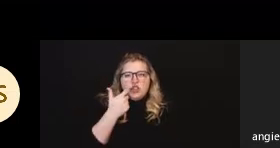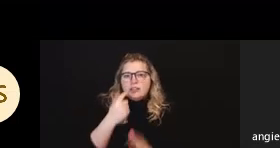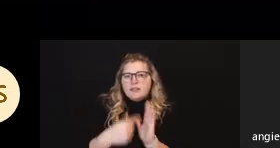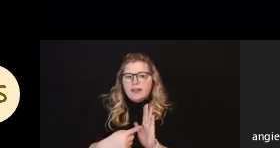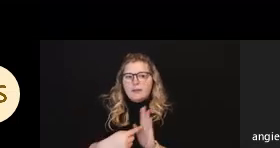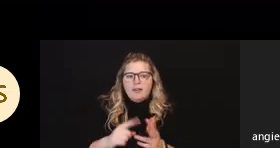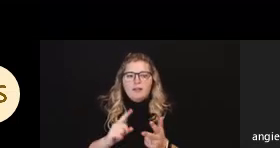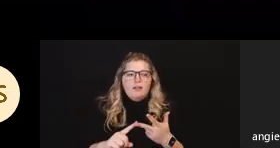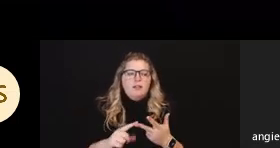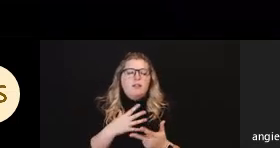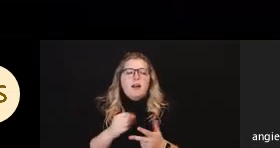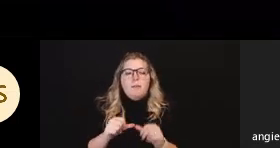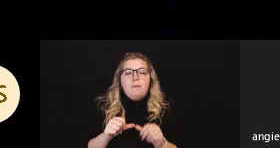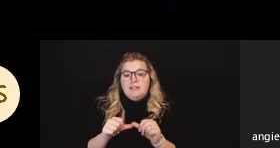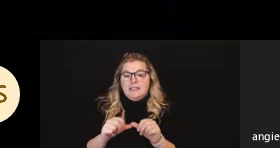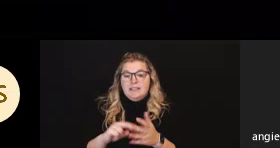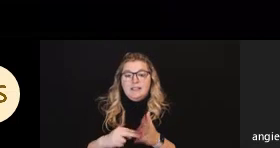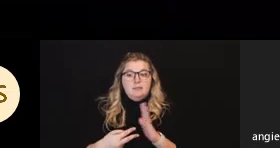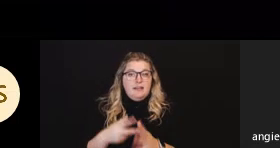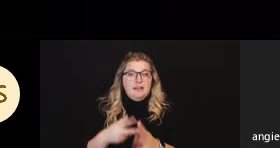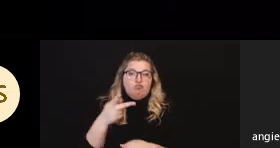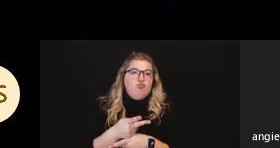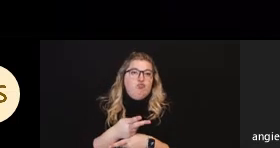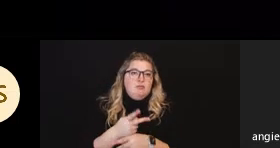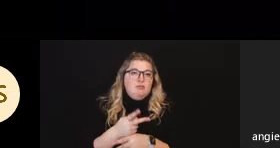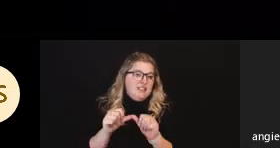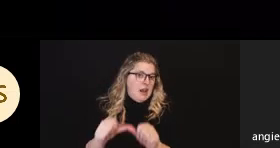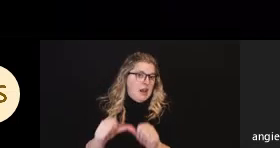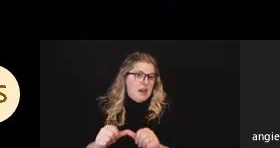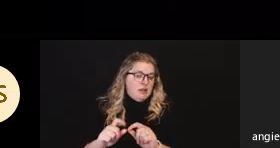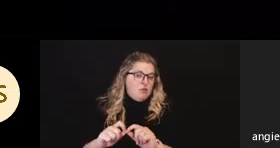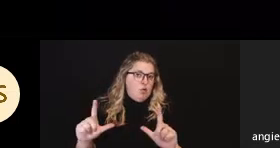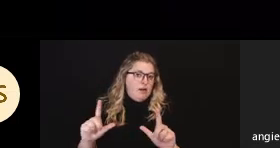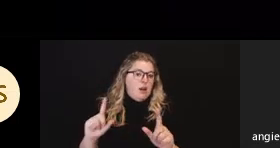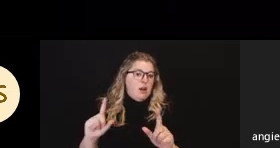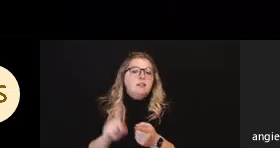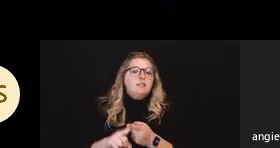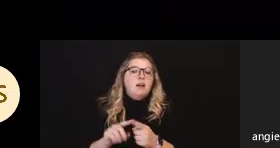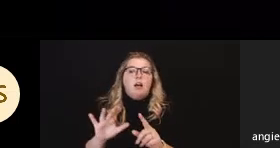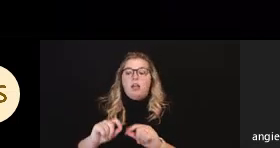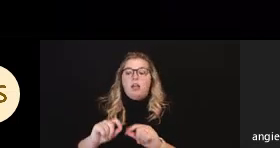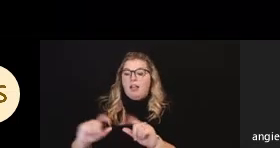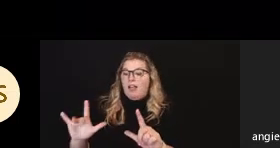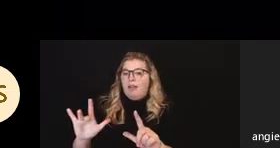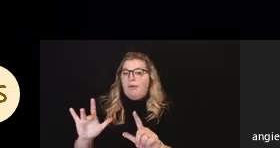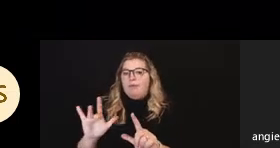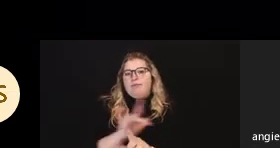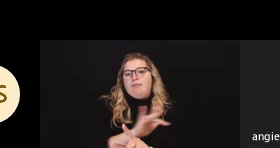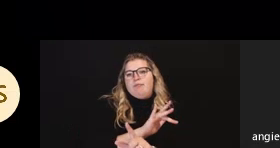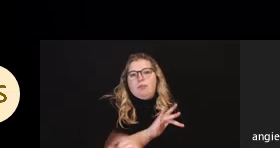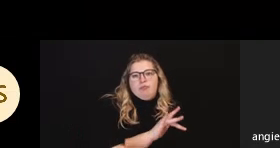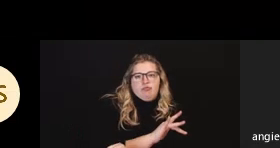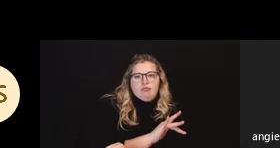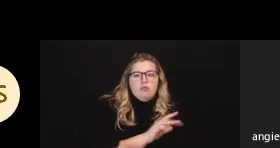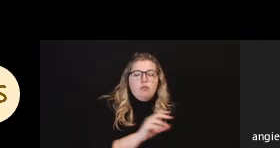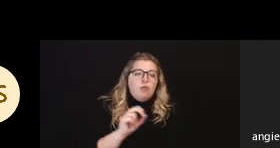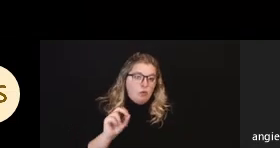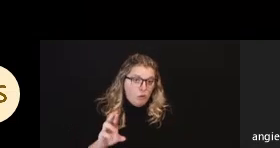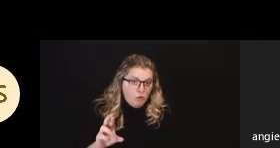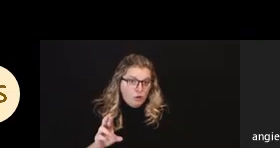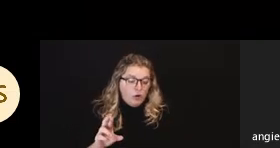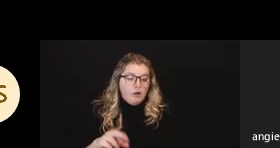that it's persistent, meaning it stays open until you move away from it, either move your hover off that,